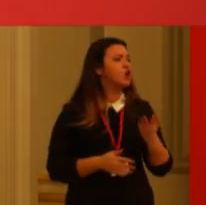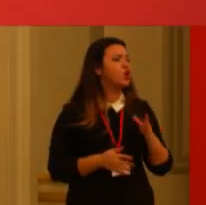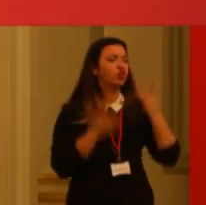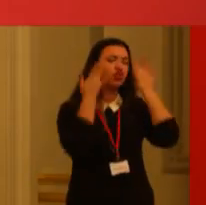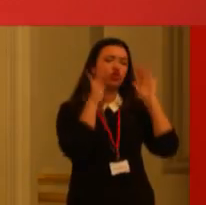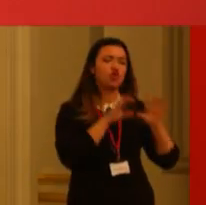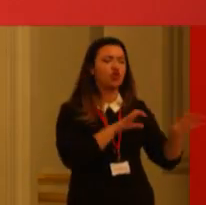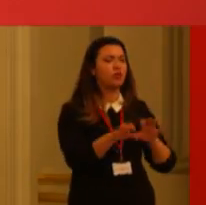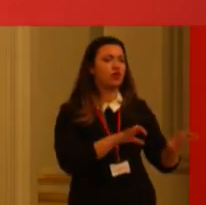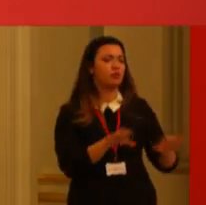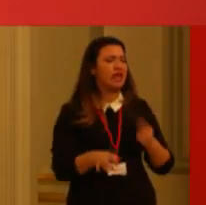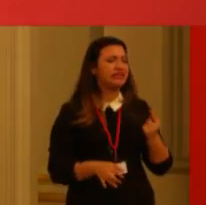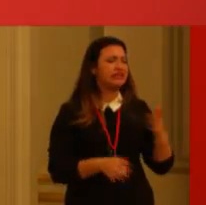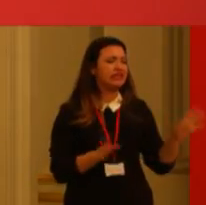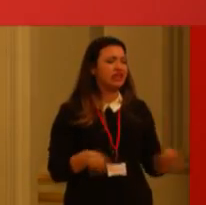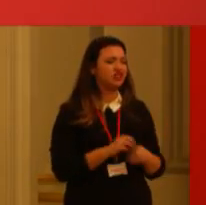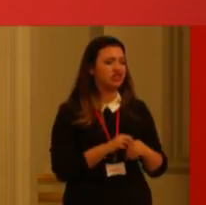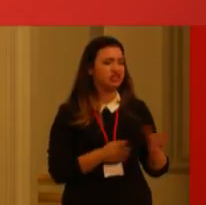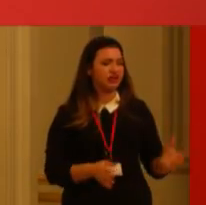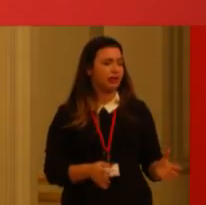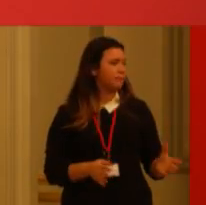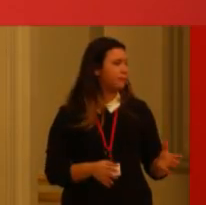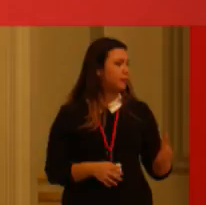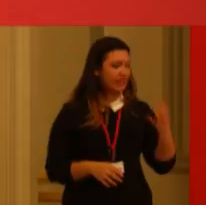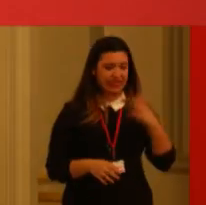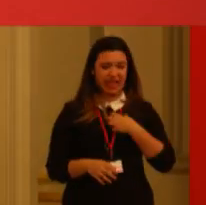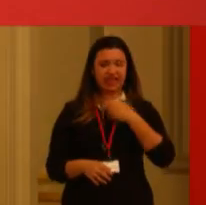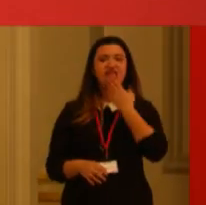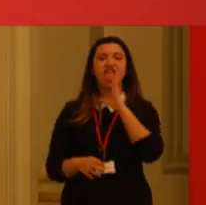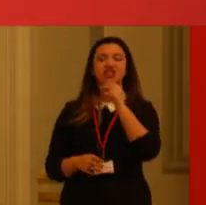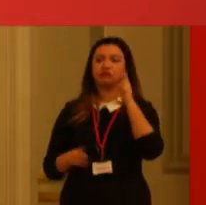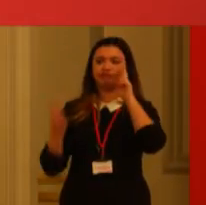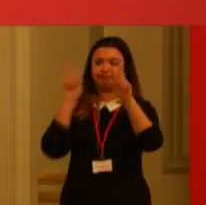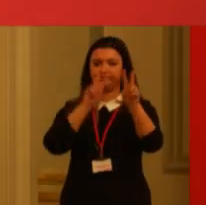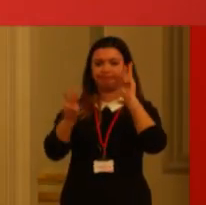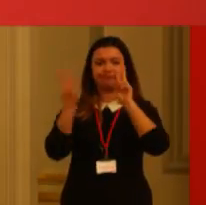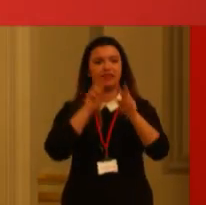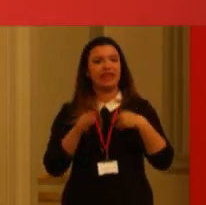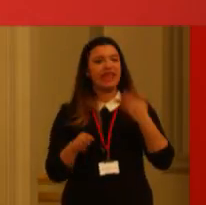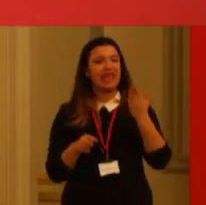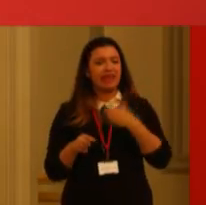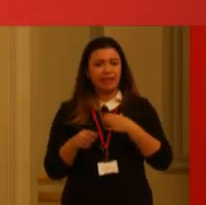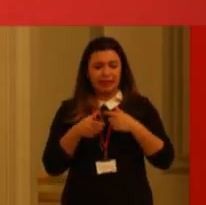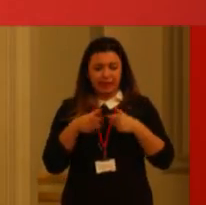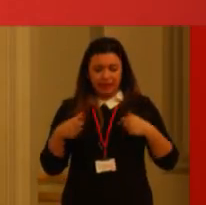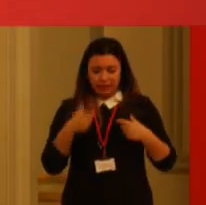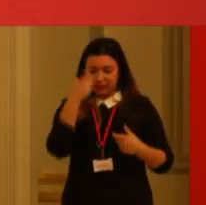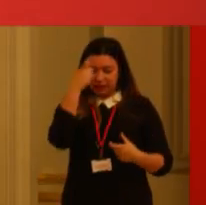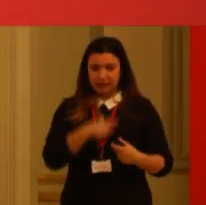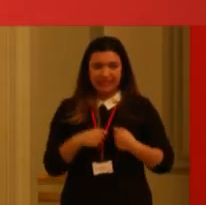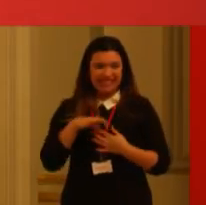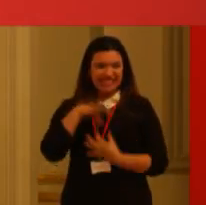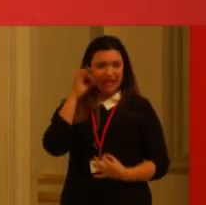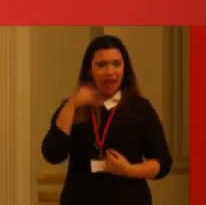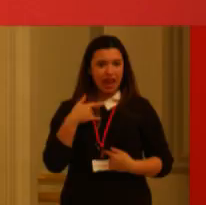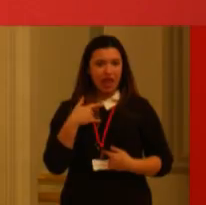that in media, but I'm unable to do that with my own family. As we take a look at young people that have